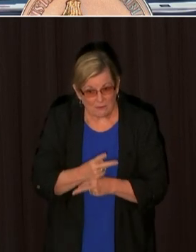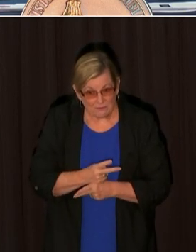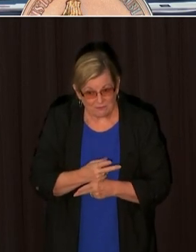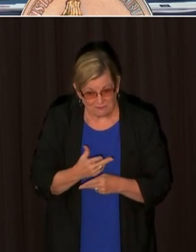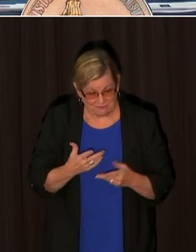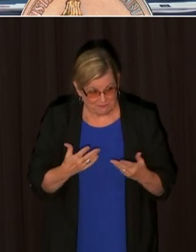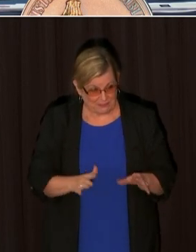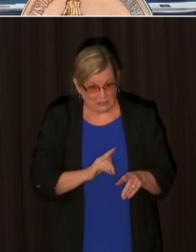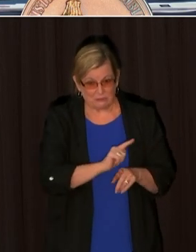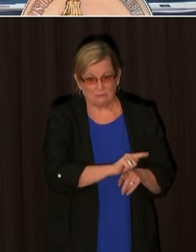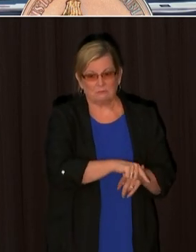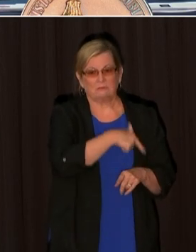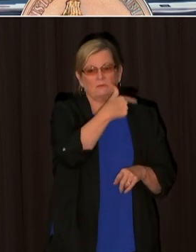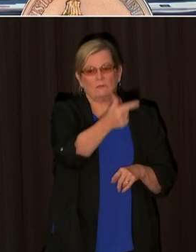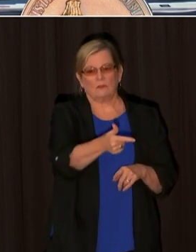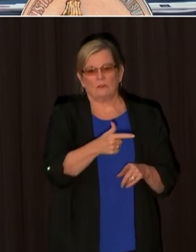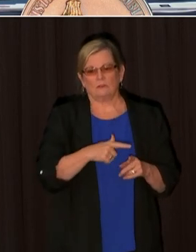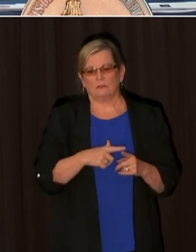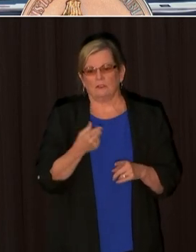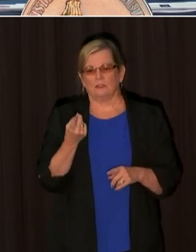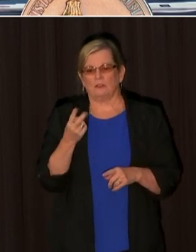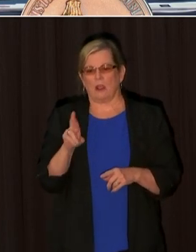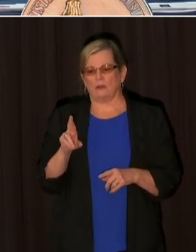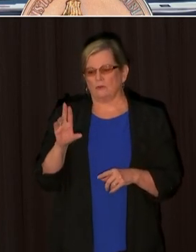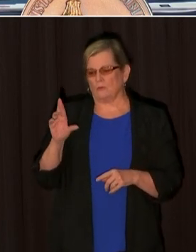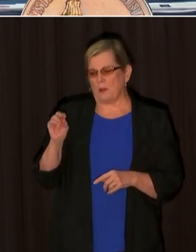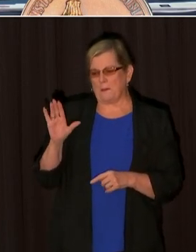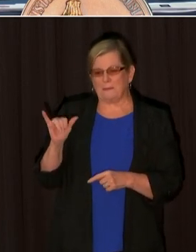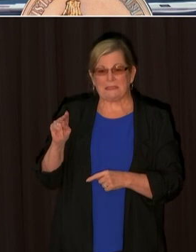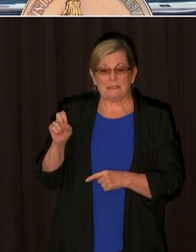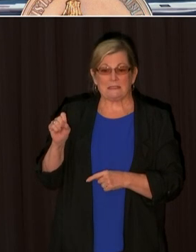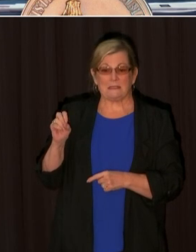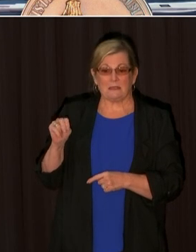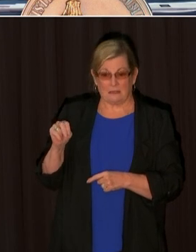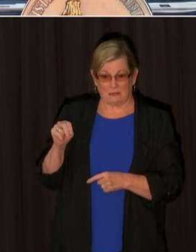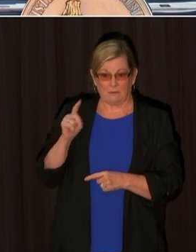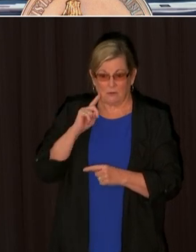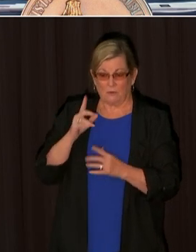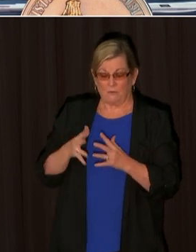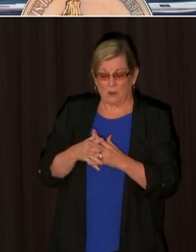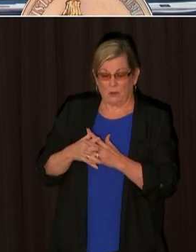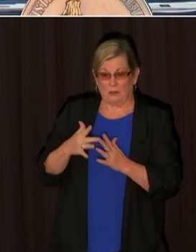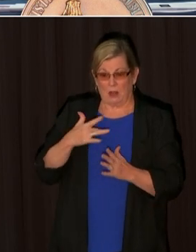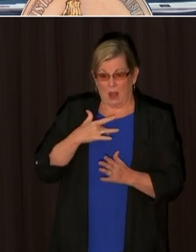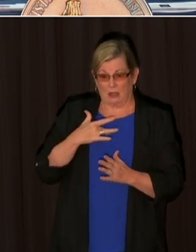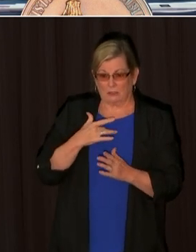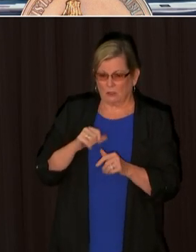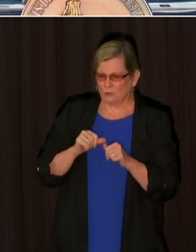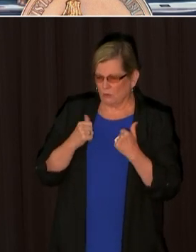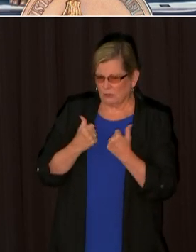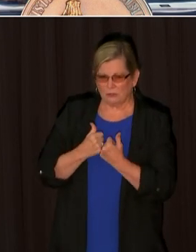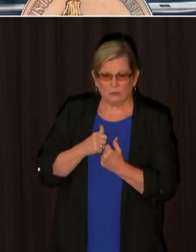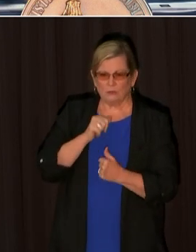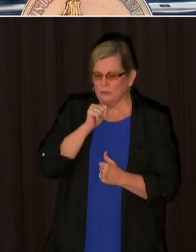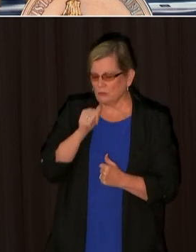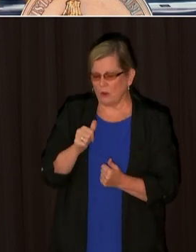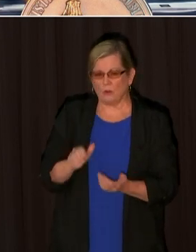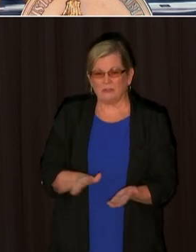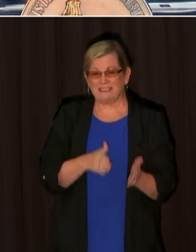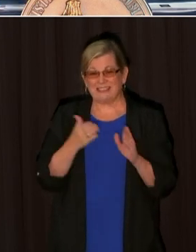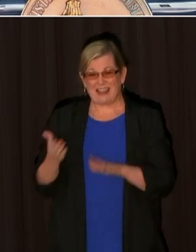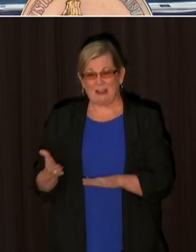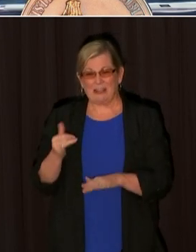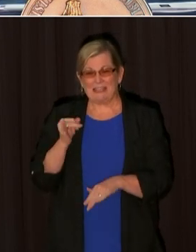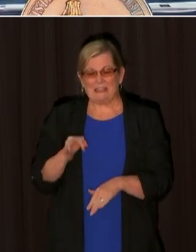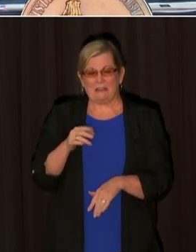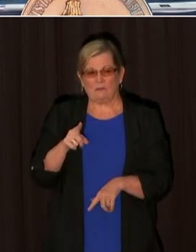Heart Association's Don't Die of Doubt campaign. We've talked to you before about all of